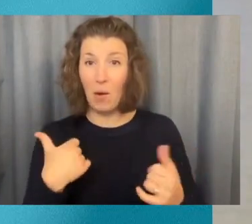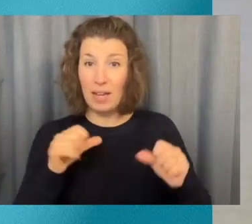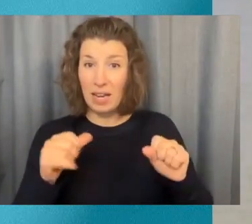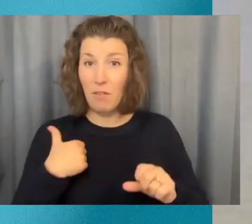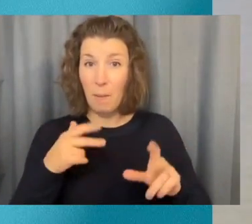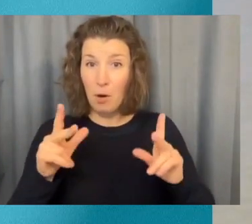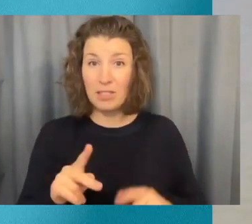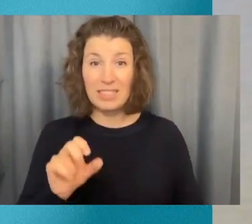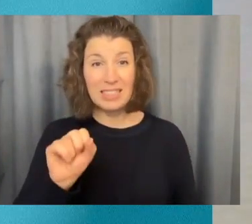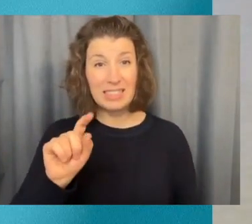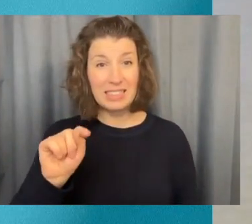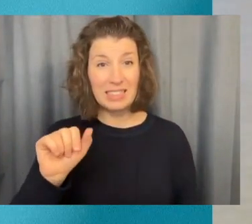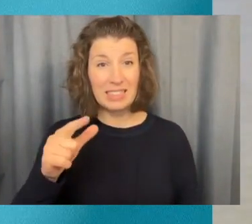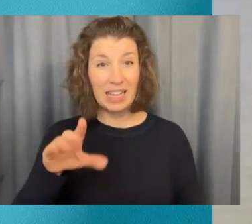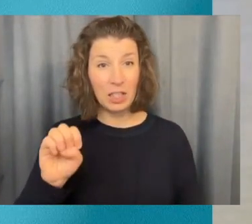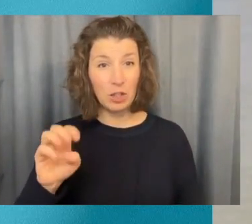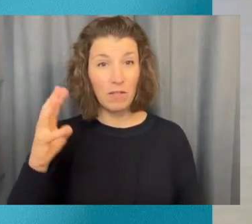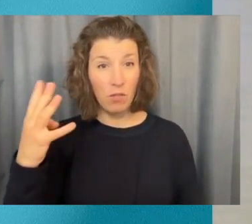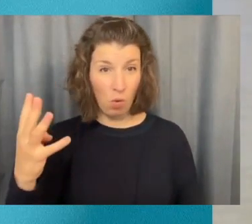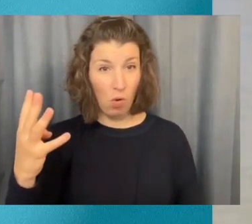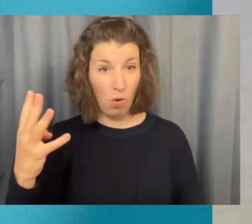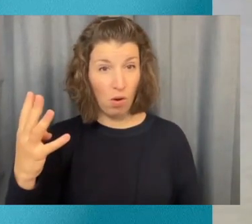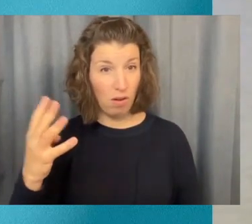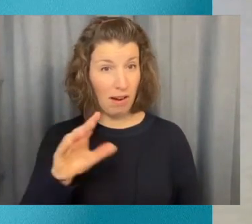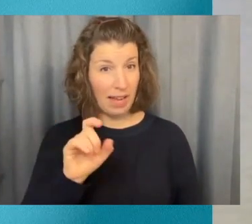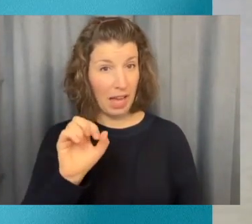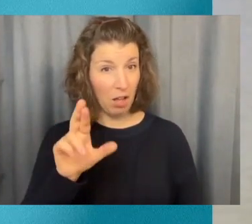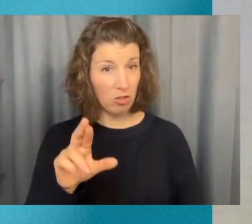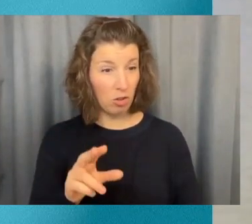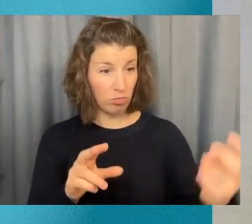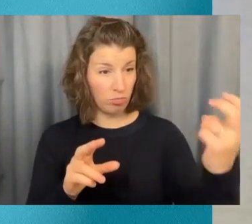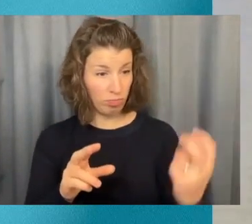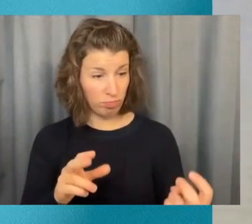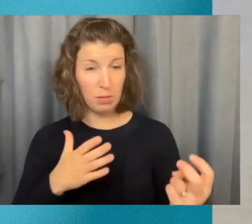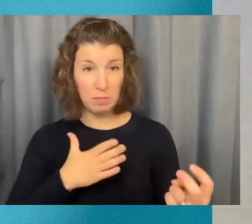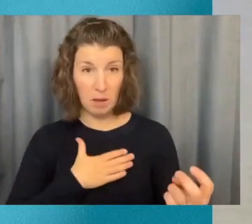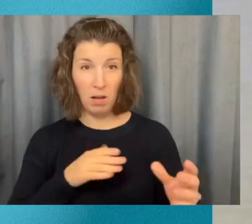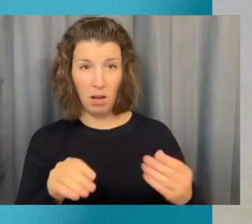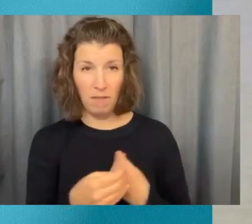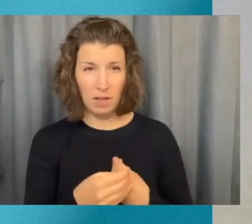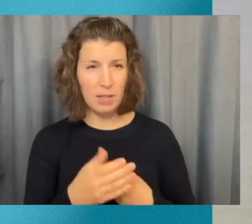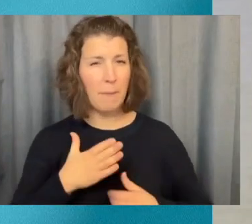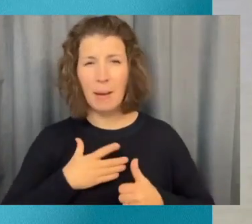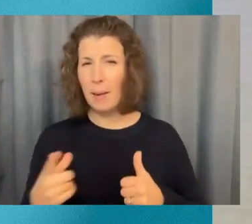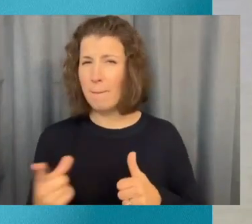office, and my immediate thought isn't, oh, poor person.